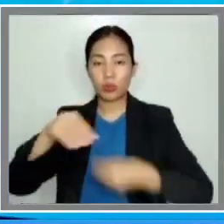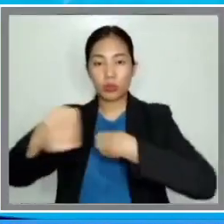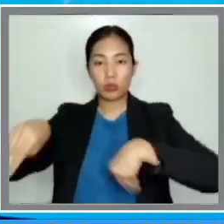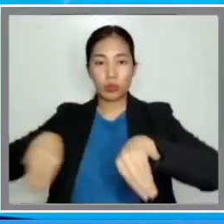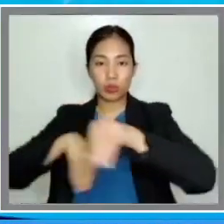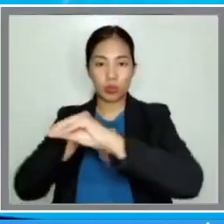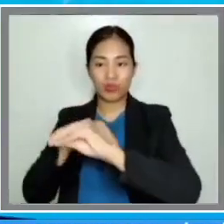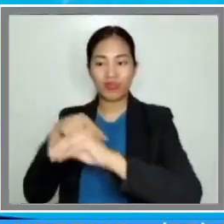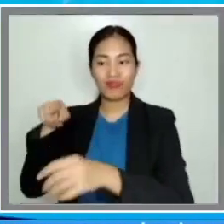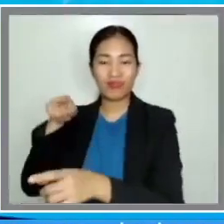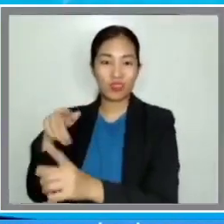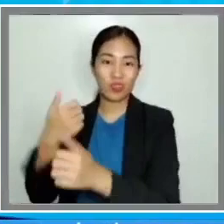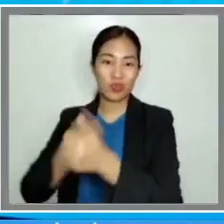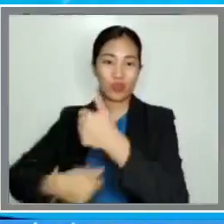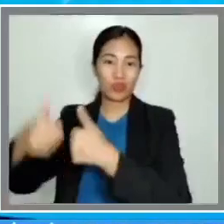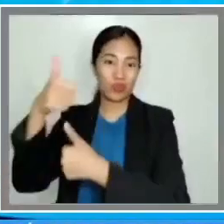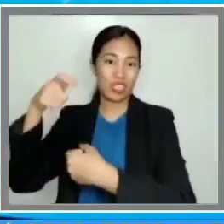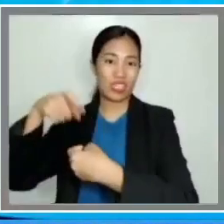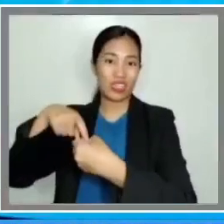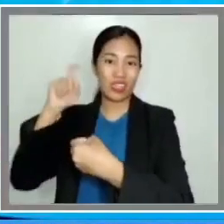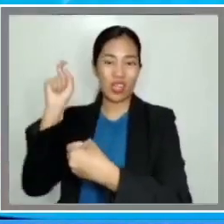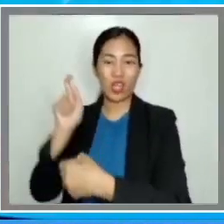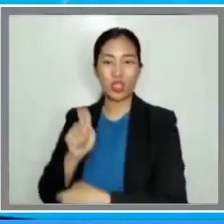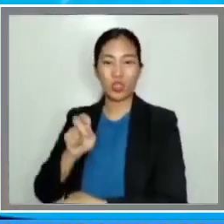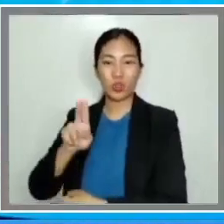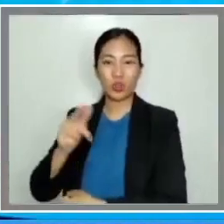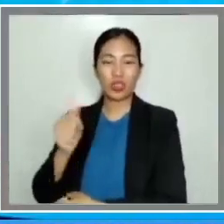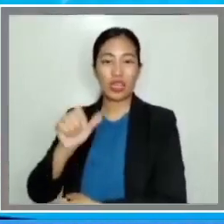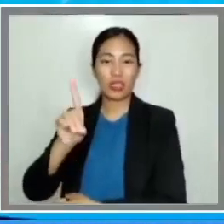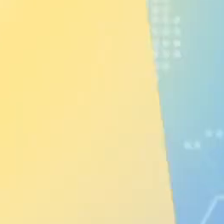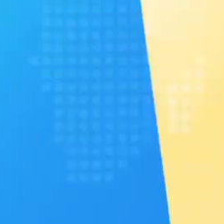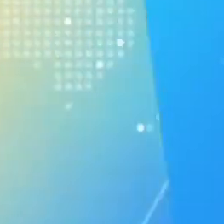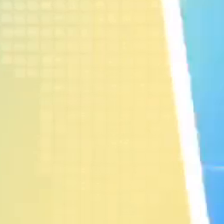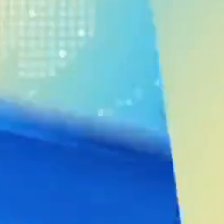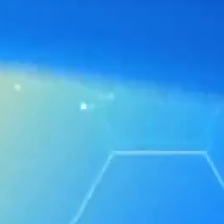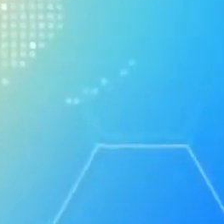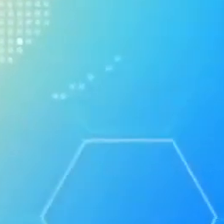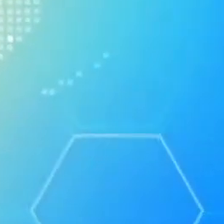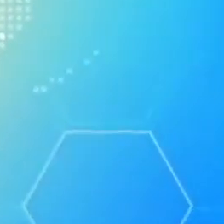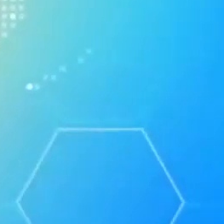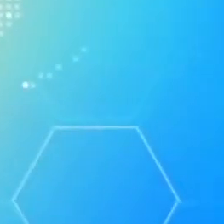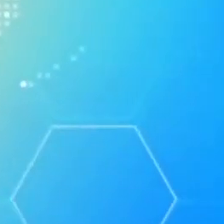si J.R. Tugade. At may ulat on the spot si Joseph Morong. Joseph?